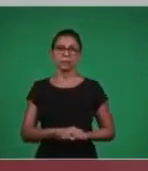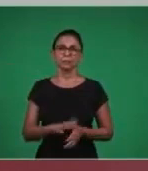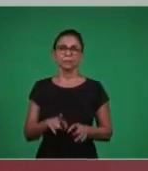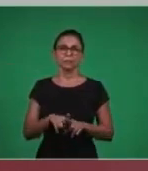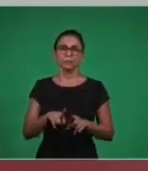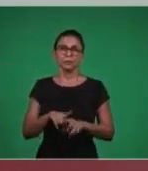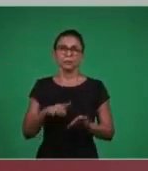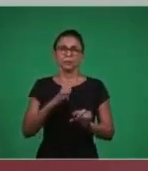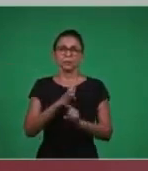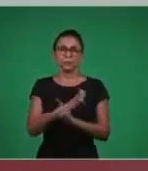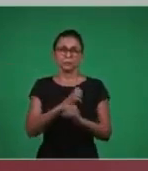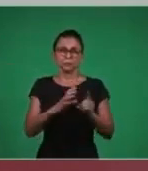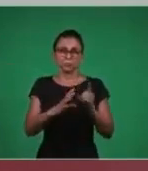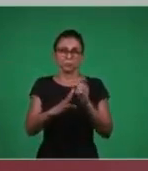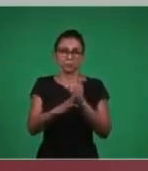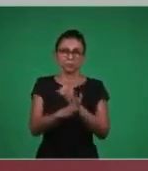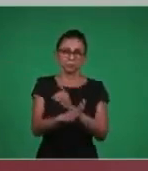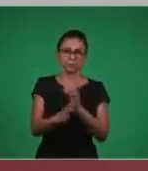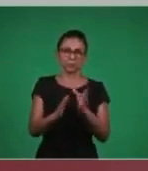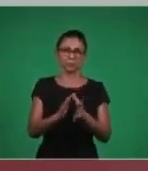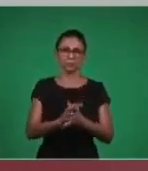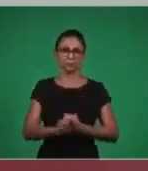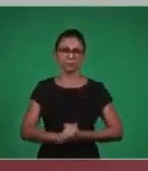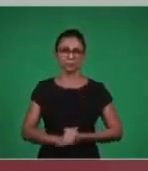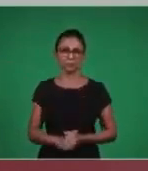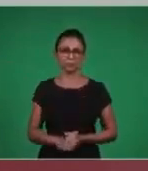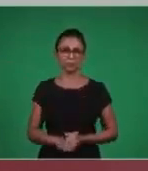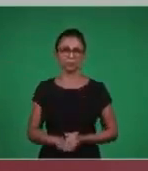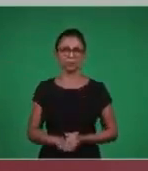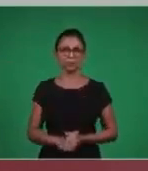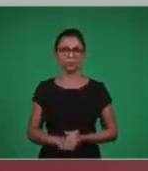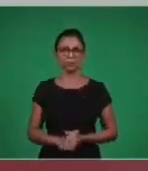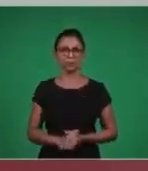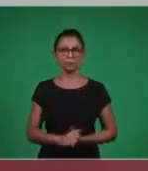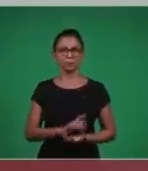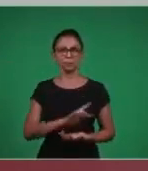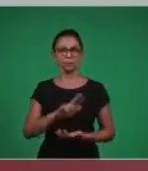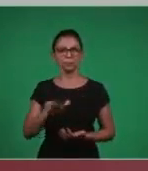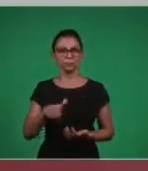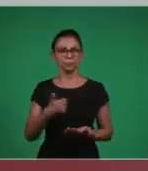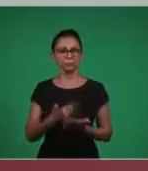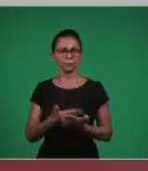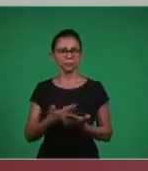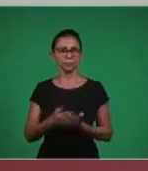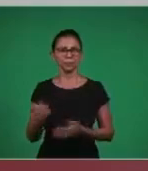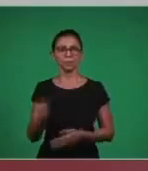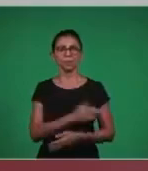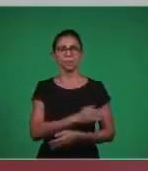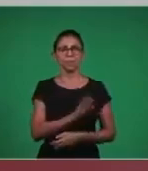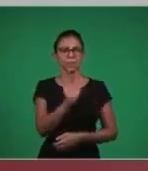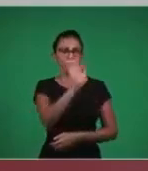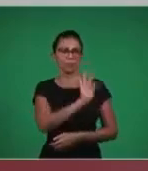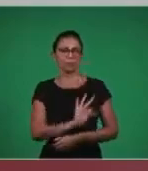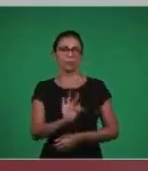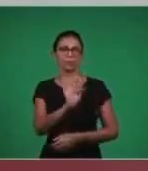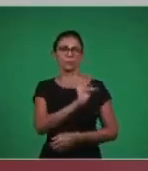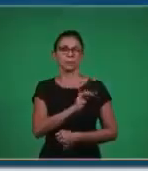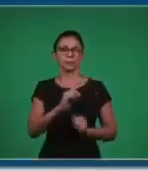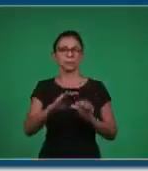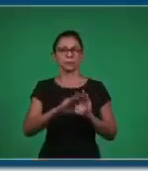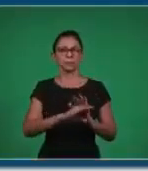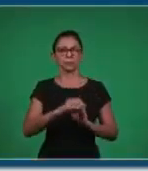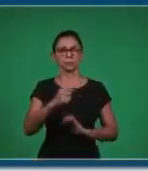school was brought in the Sunday school. We're going to read in Philippians 2:7.